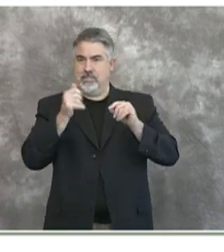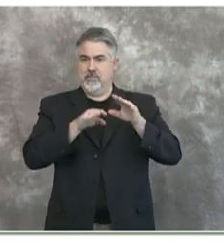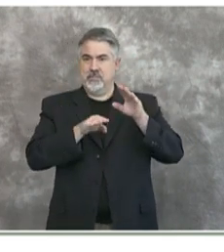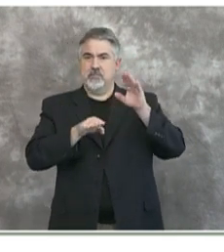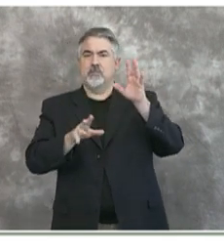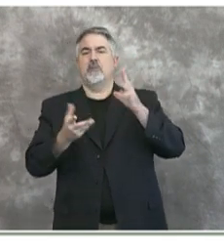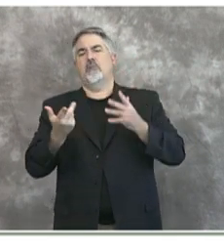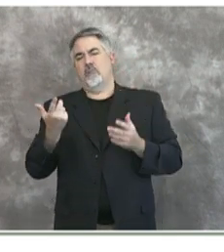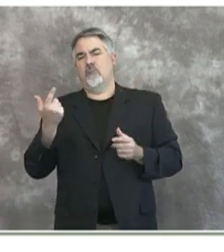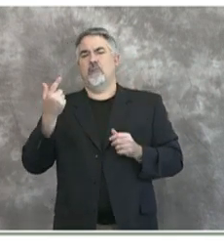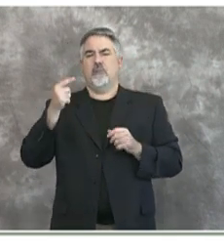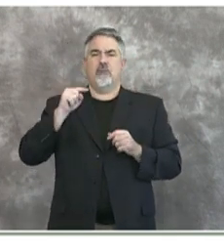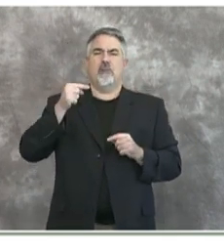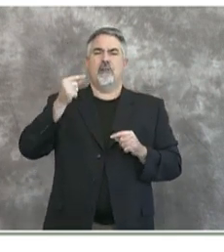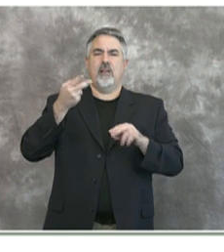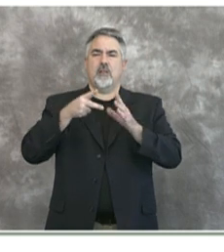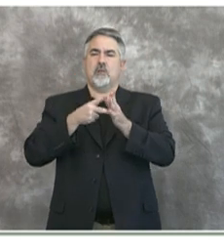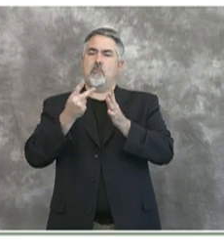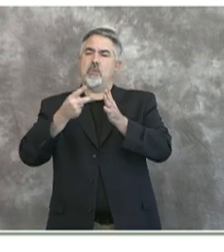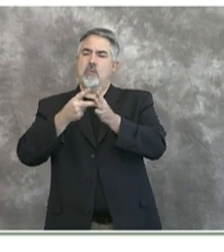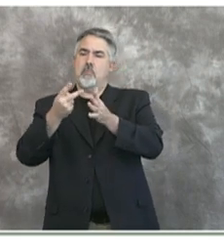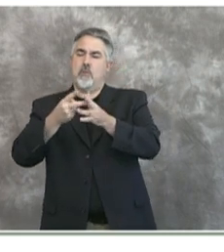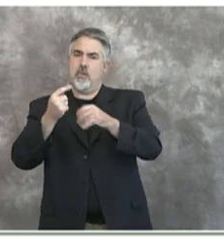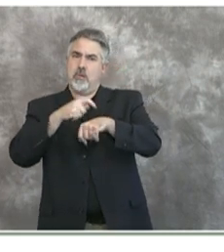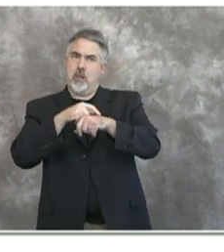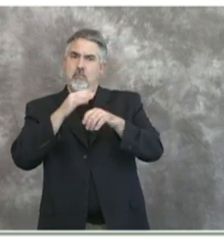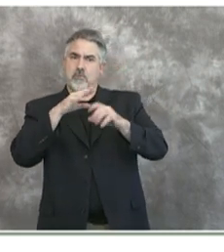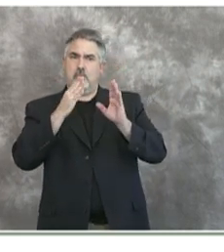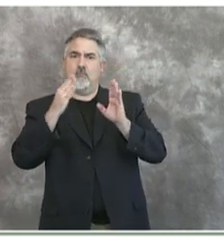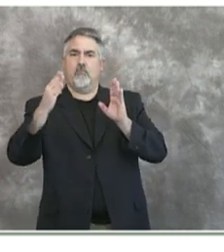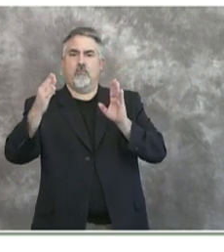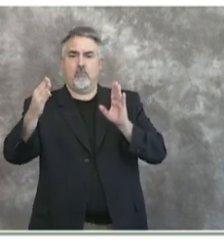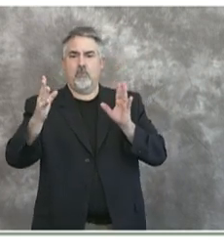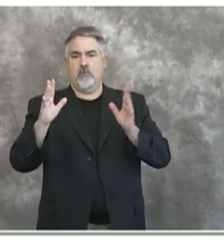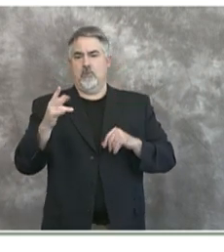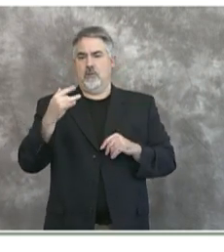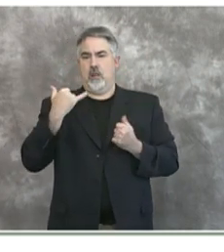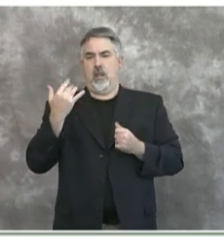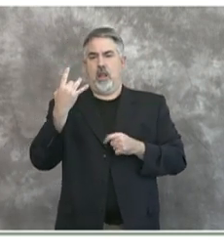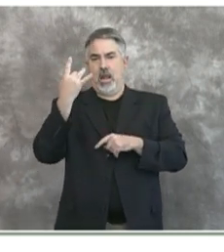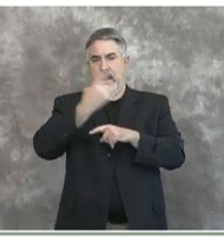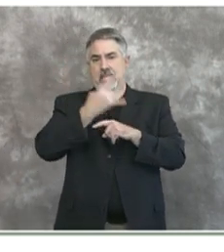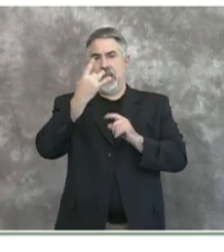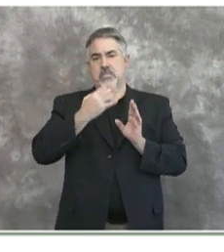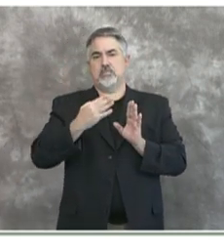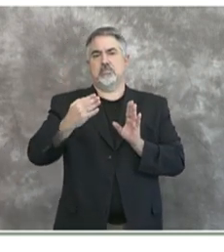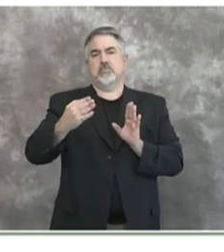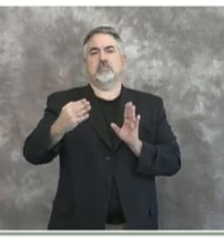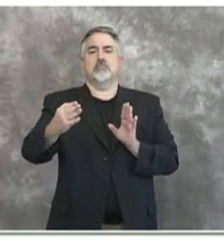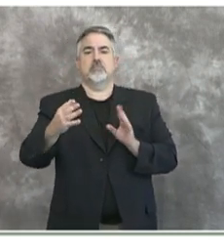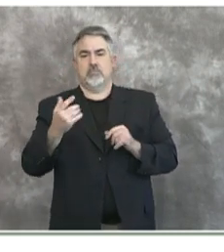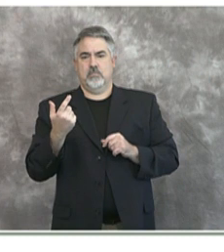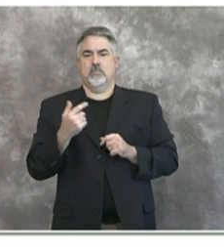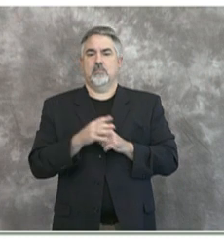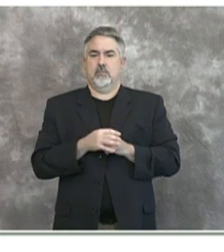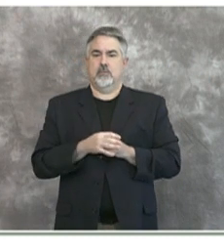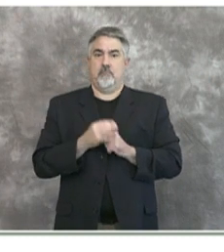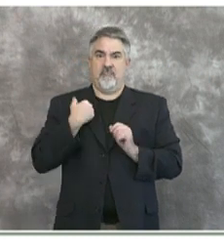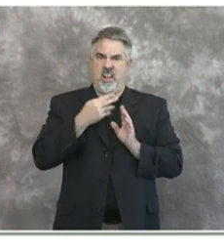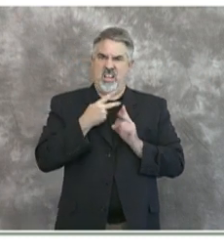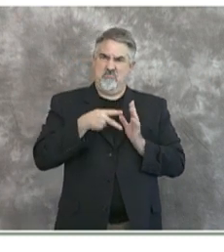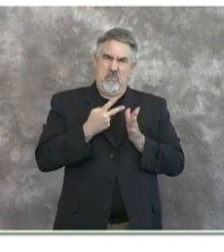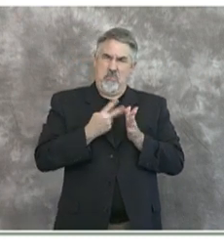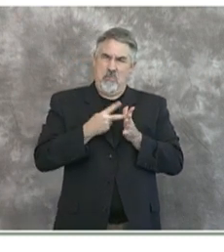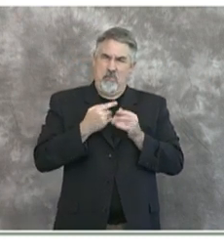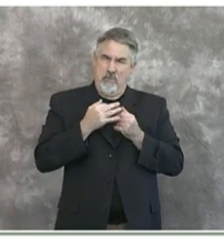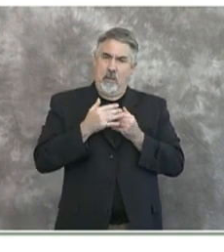exponential growth, so we're now doubling every 18 days. You see the estimated number of recoveries. Hospitalizations were 23 new hospitalizations for a